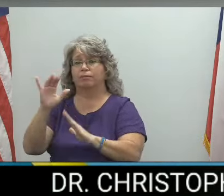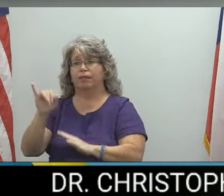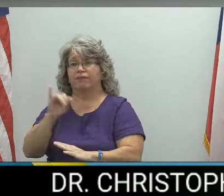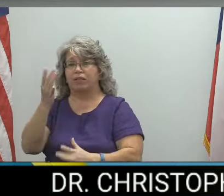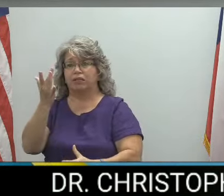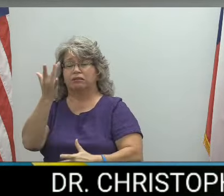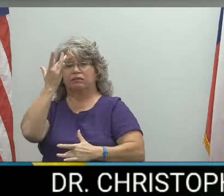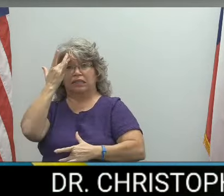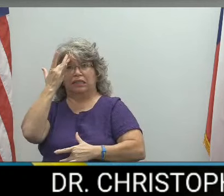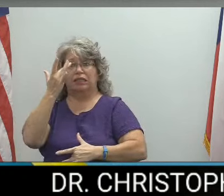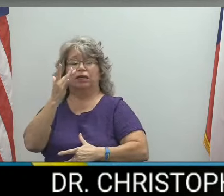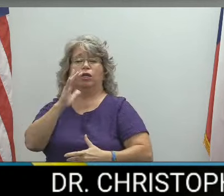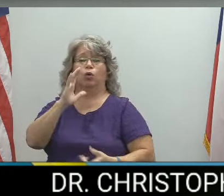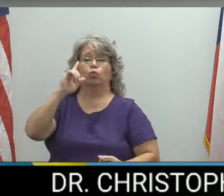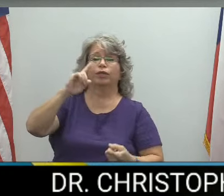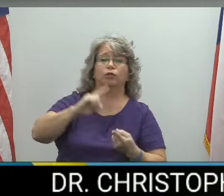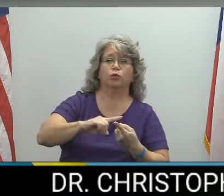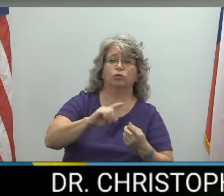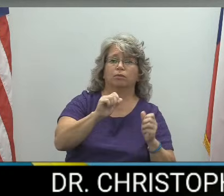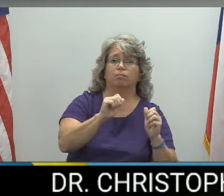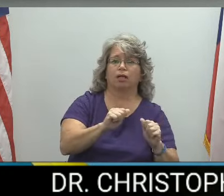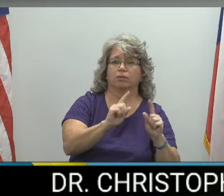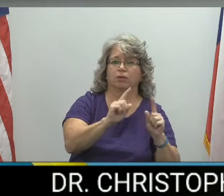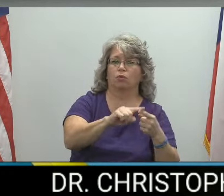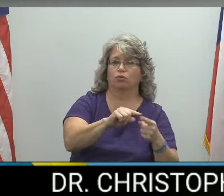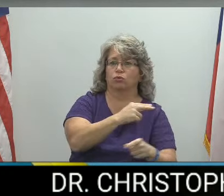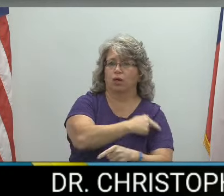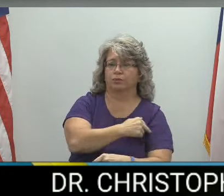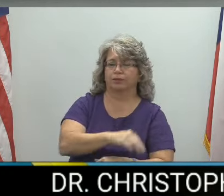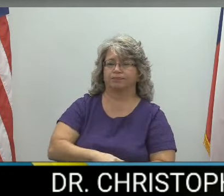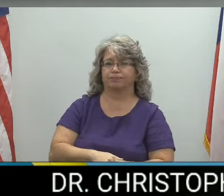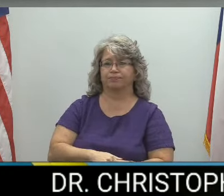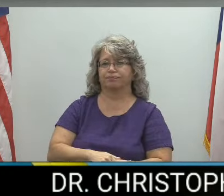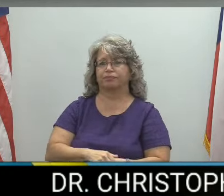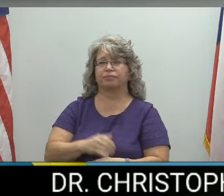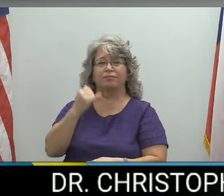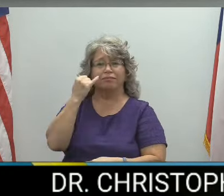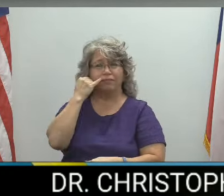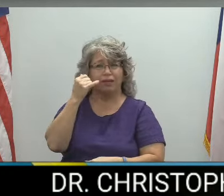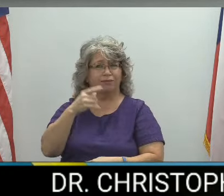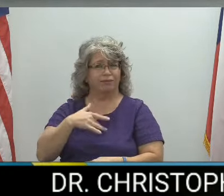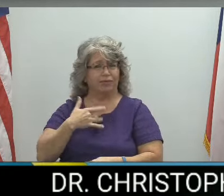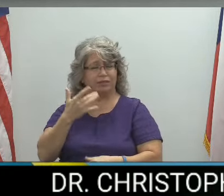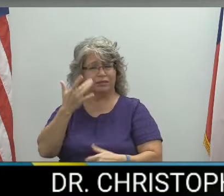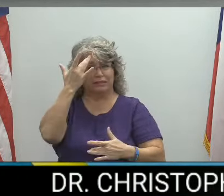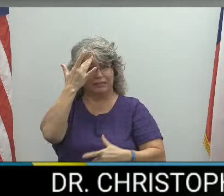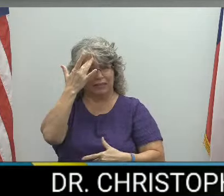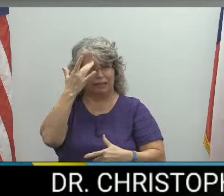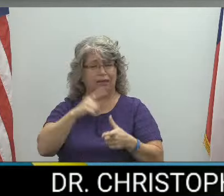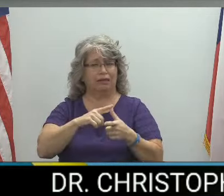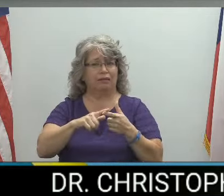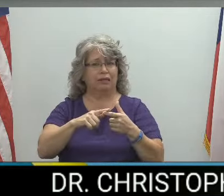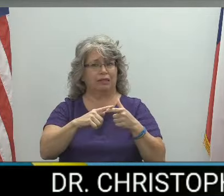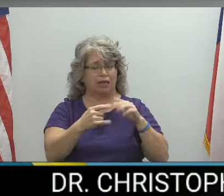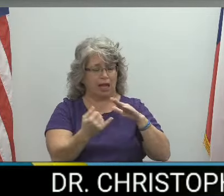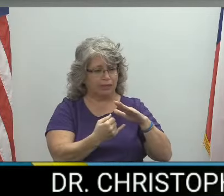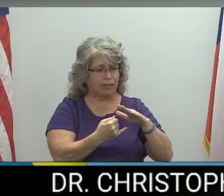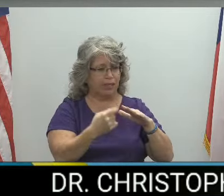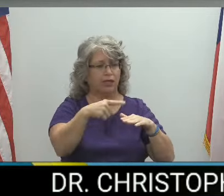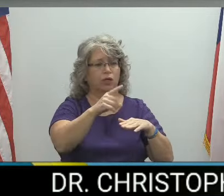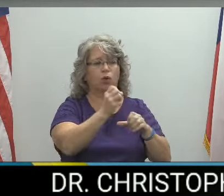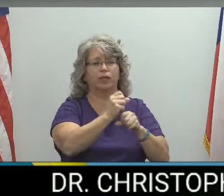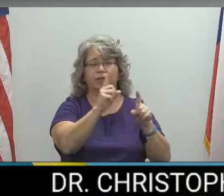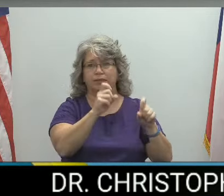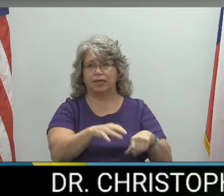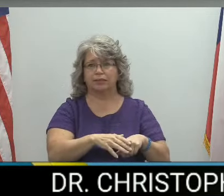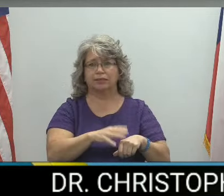Next. And if you do feel sick, isolate, get tested. And I'll make it real